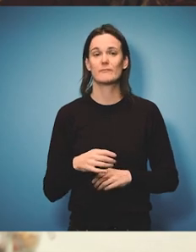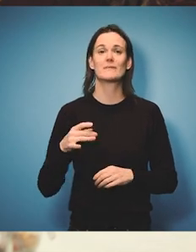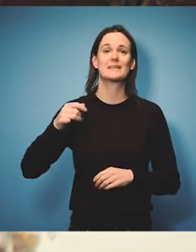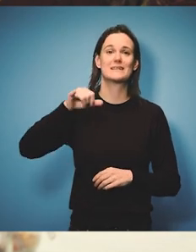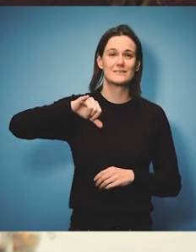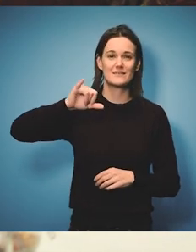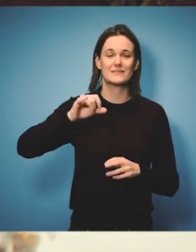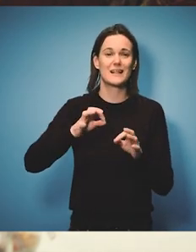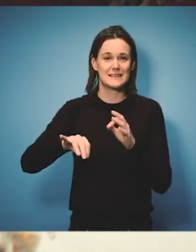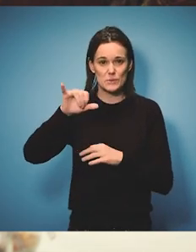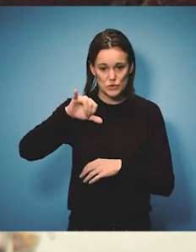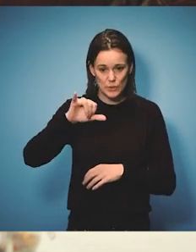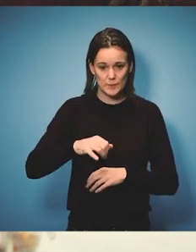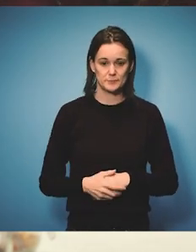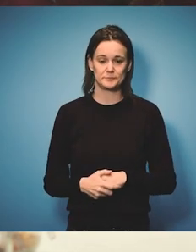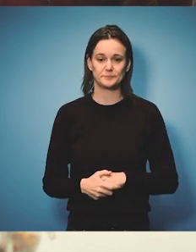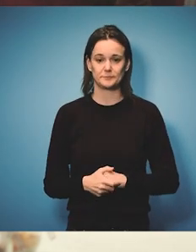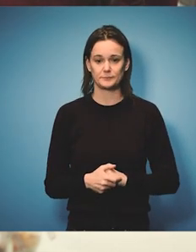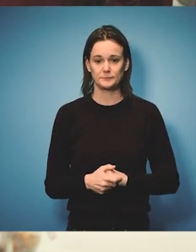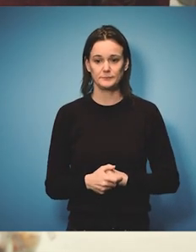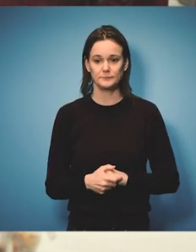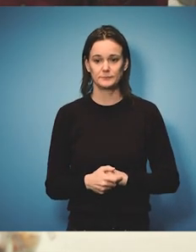I'm gonna take a little bit of the syrup.